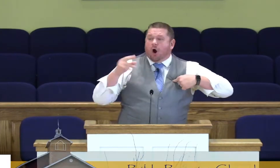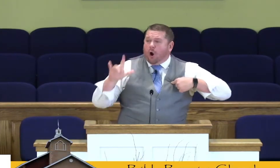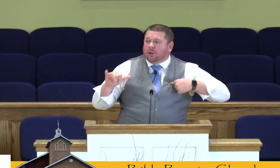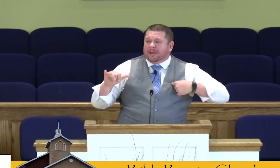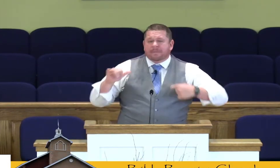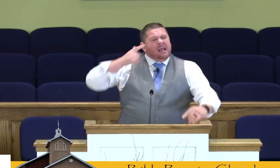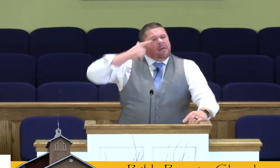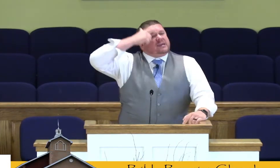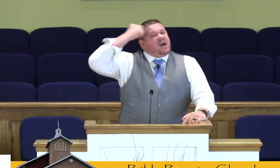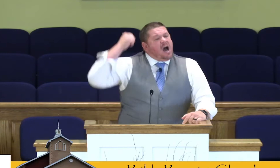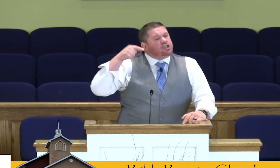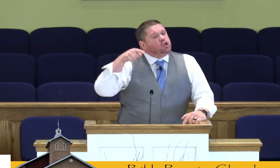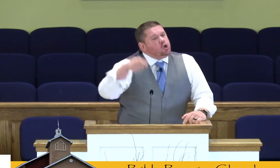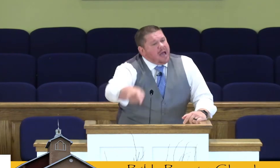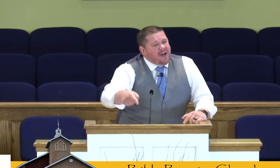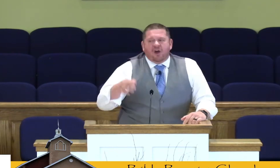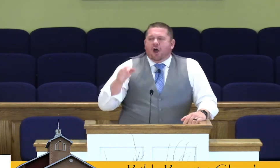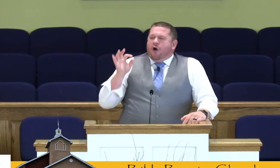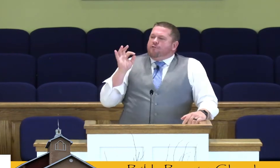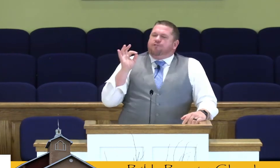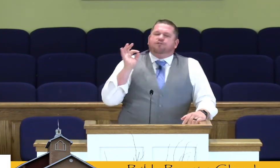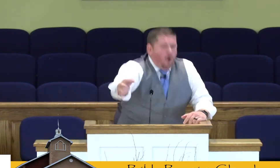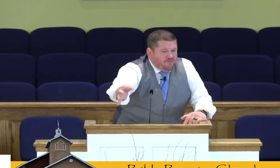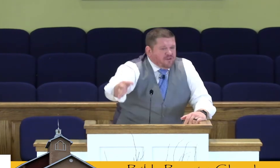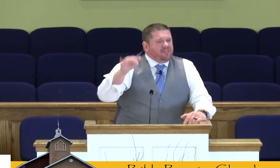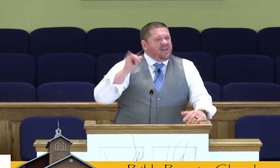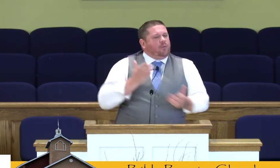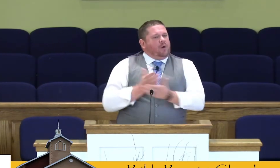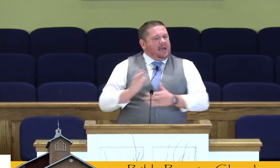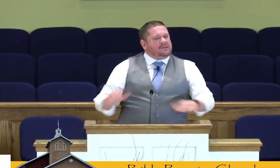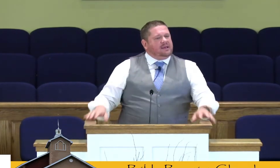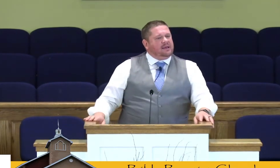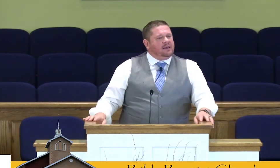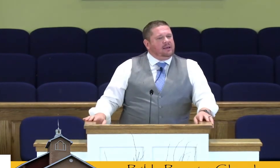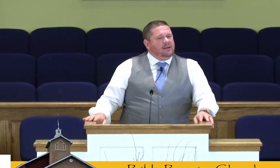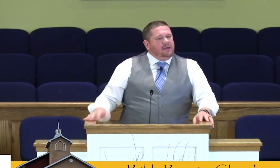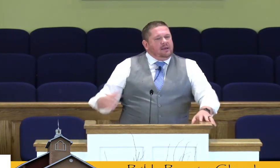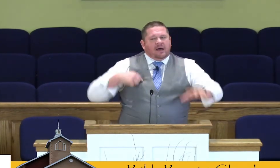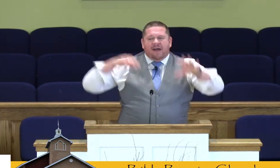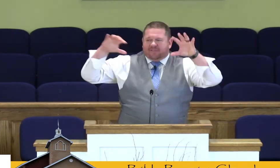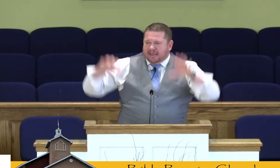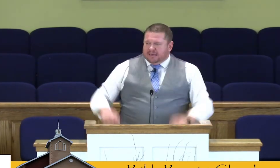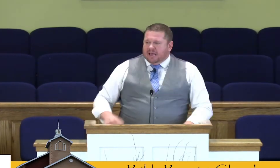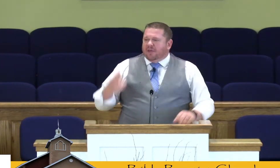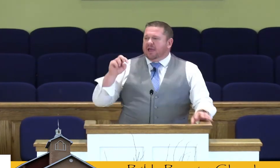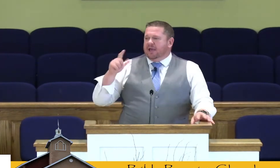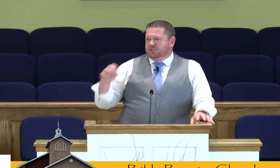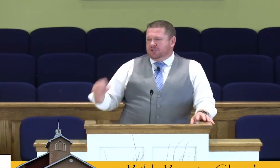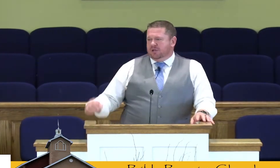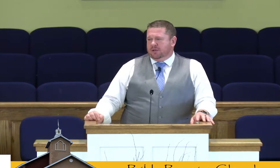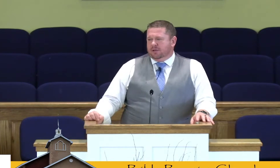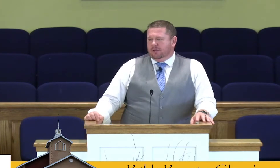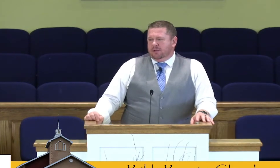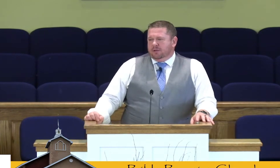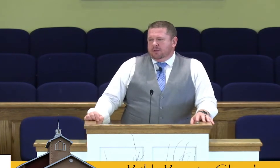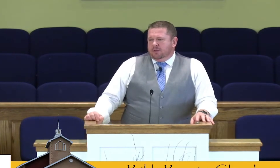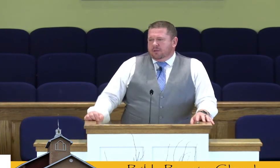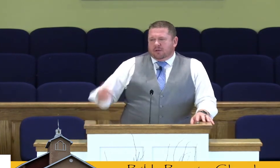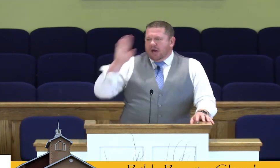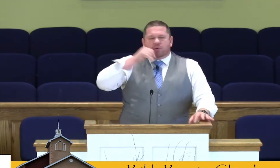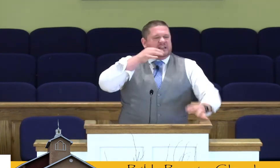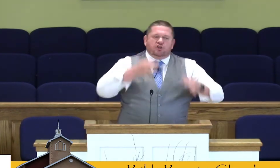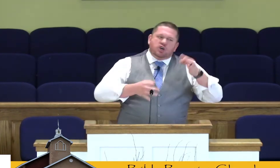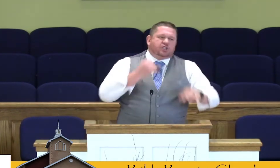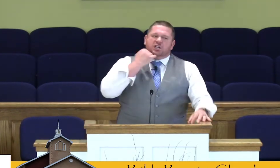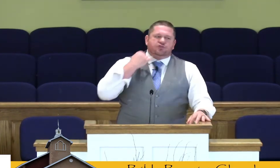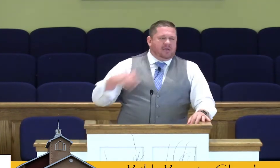I am holy. Because you have forfeited that right, I've taken down the hedge.